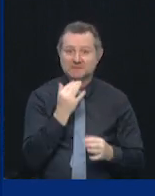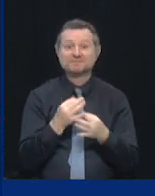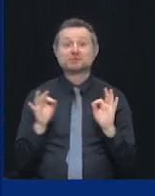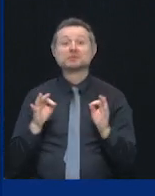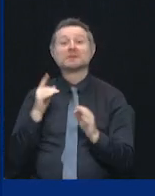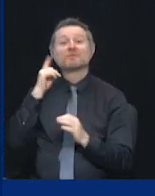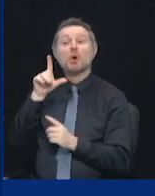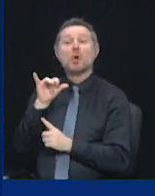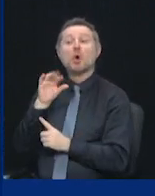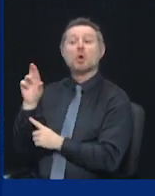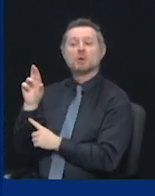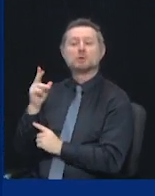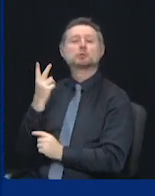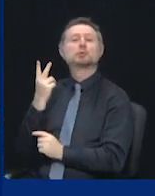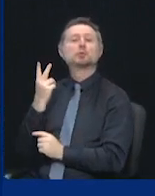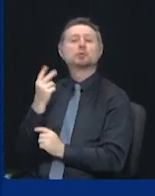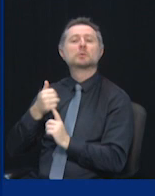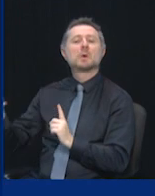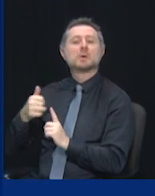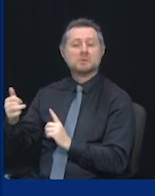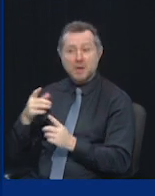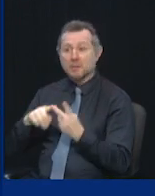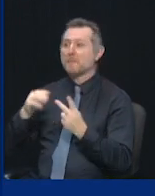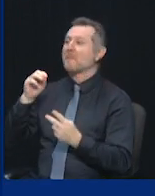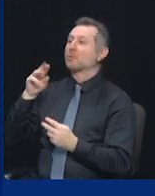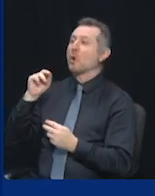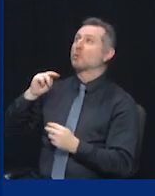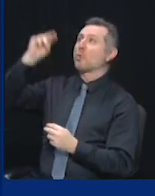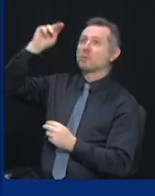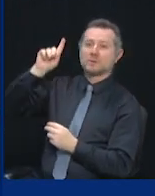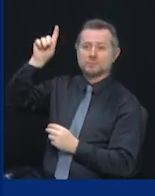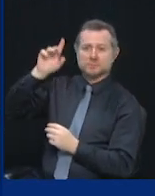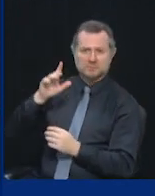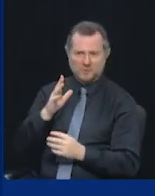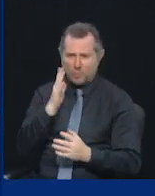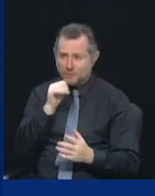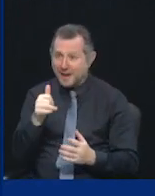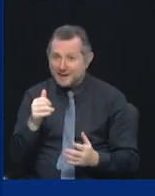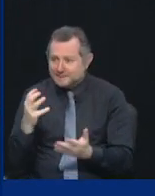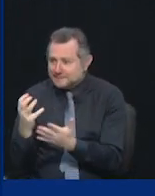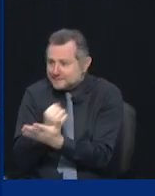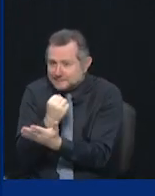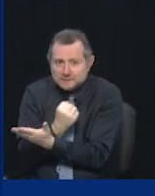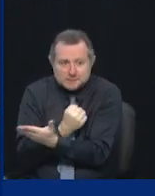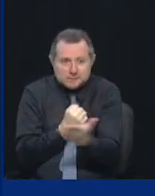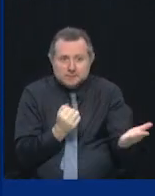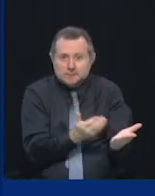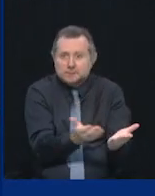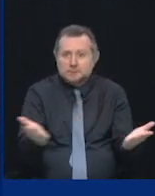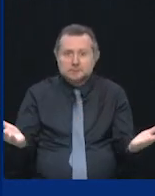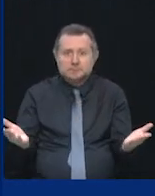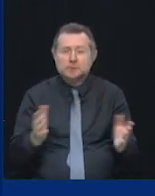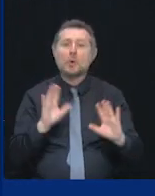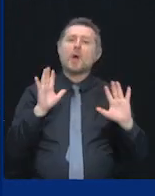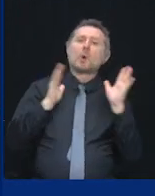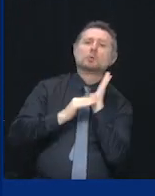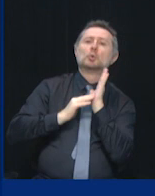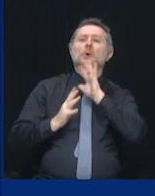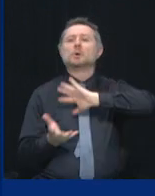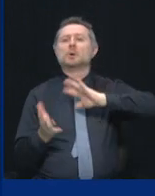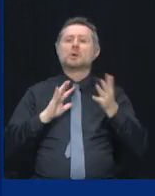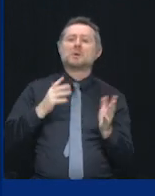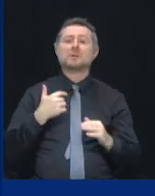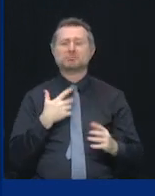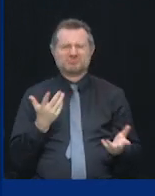Island Railroad, Metro North. Why wouldn't you do it? No excuse. You're walking there anyway. It's